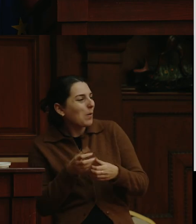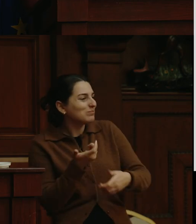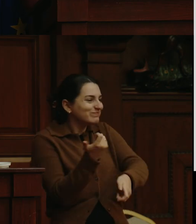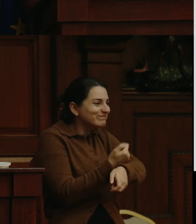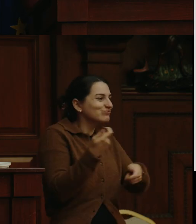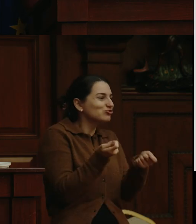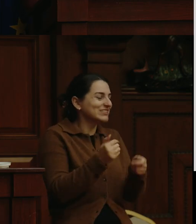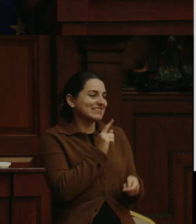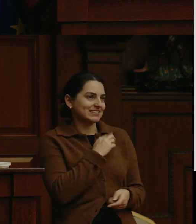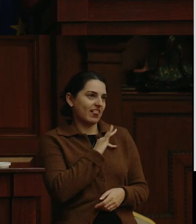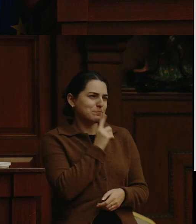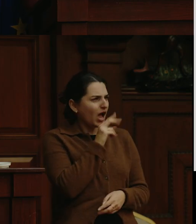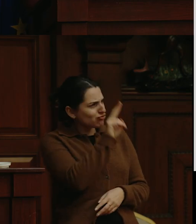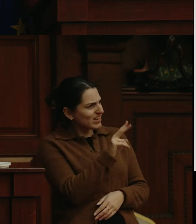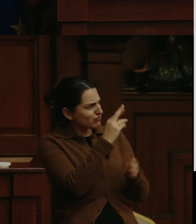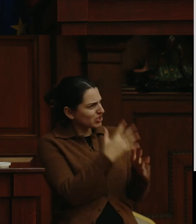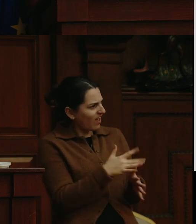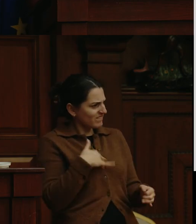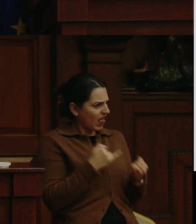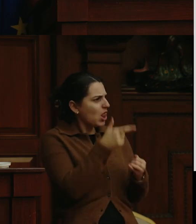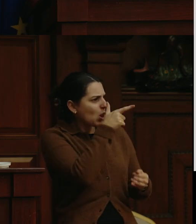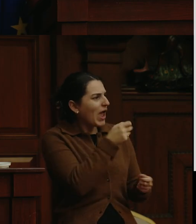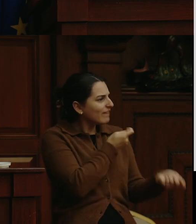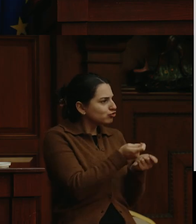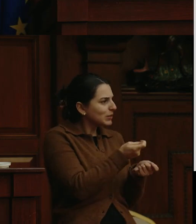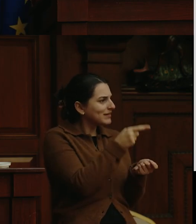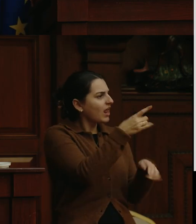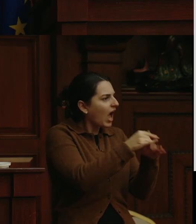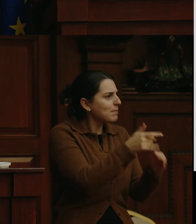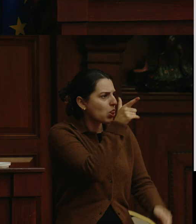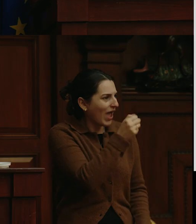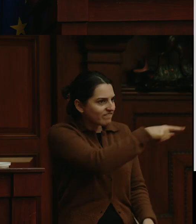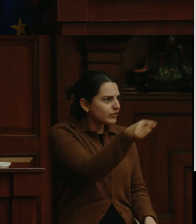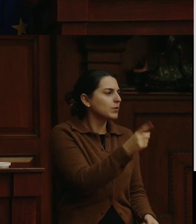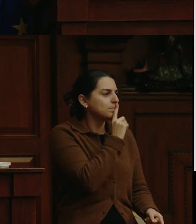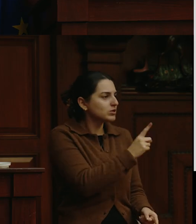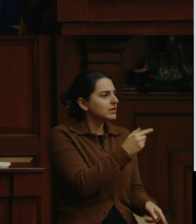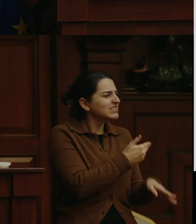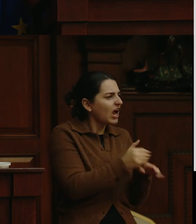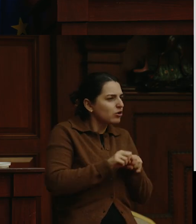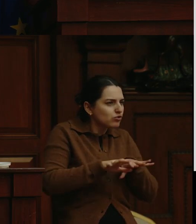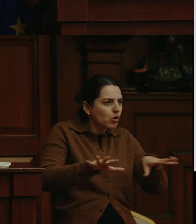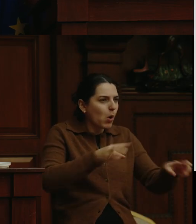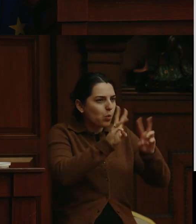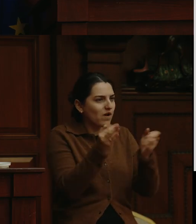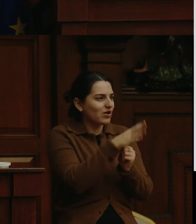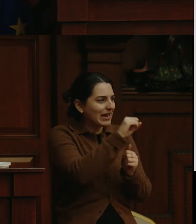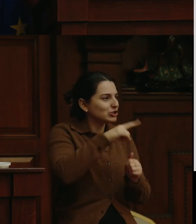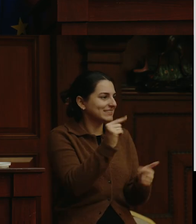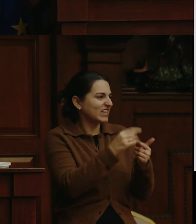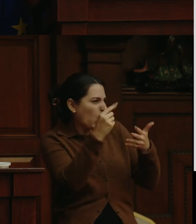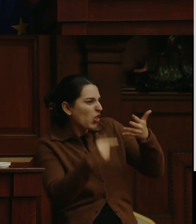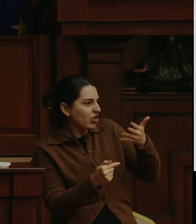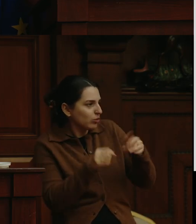but what I'm reading from this is at least we do have those treatments now, and they're beginning to come into the world of Sjögren's and those